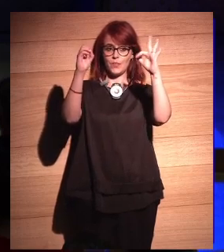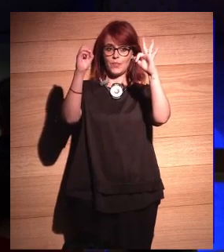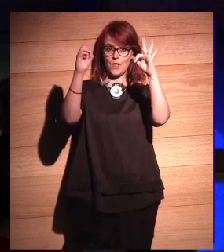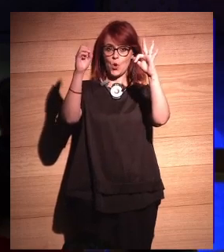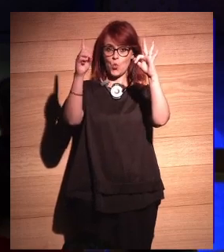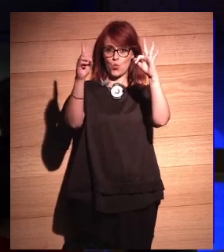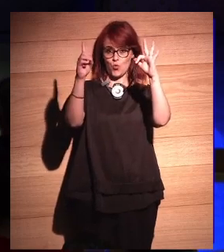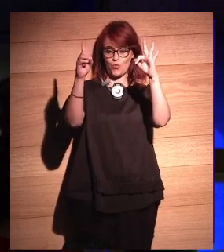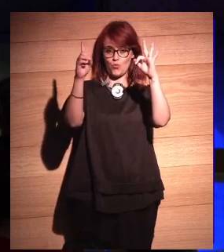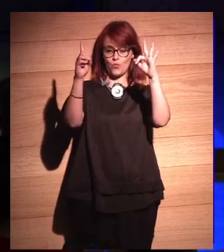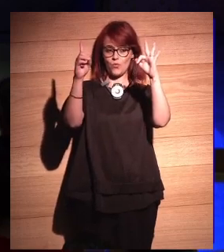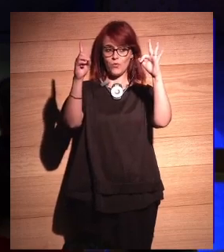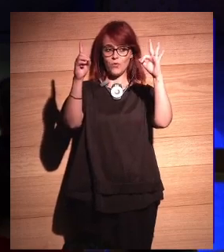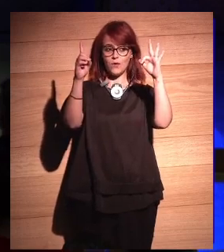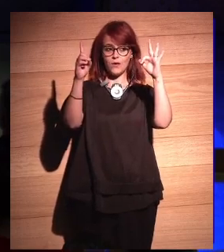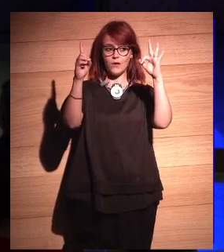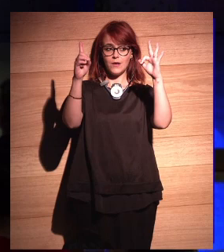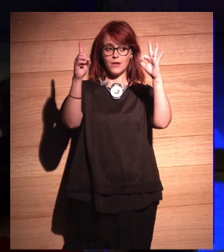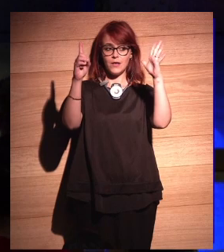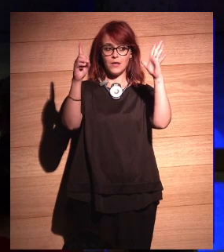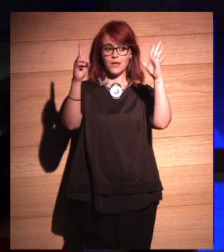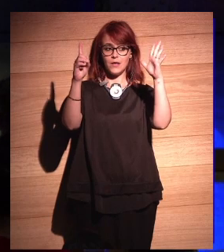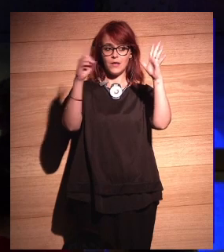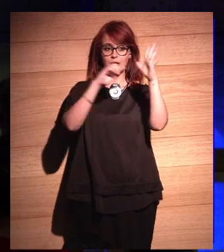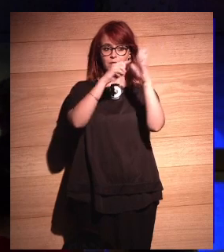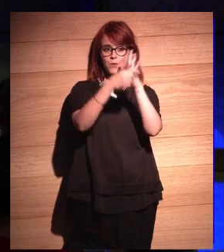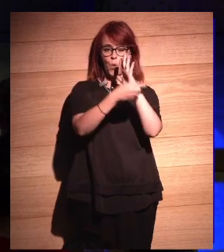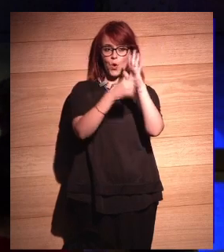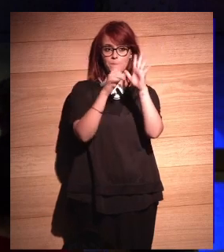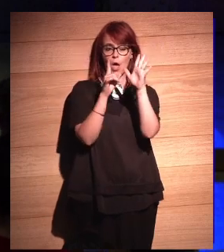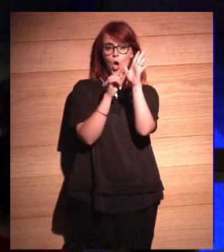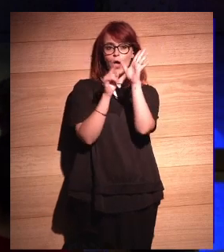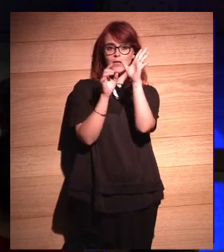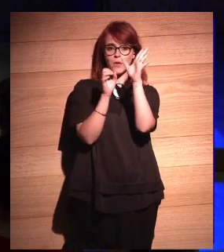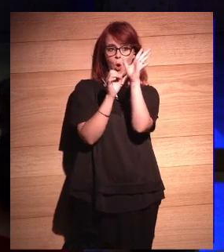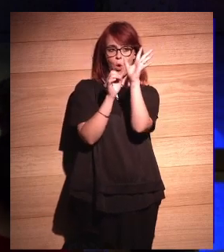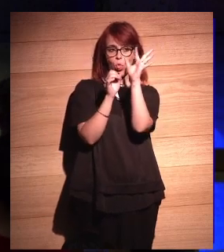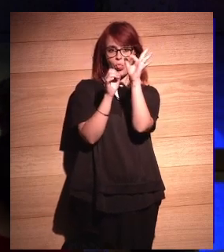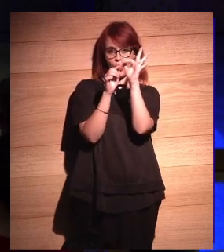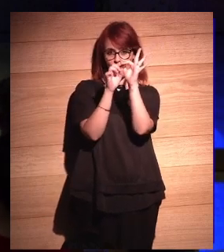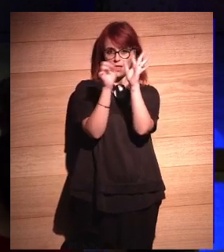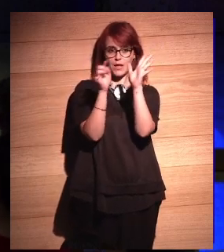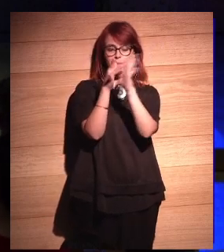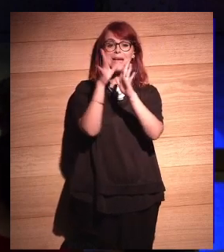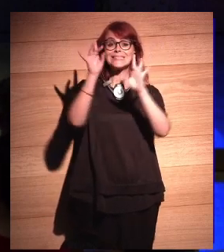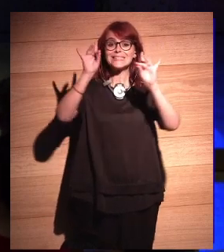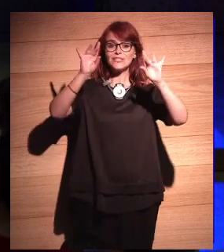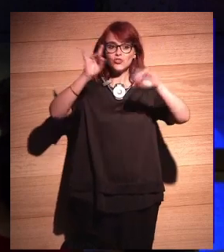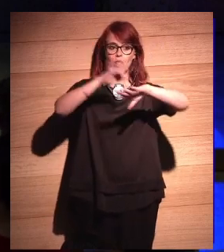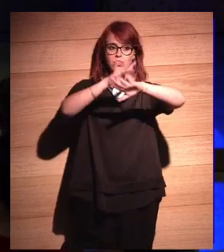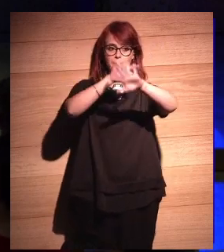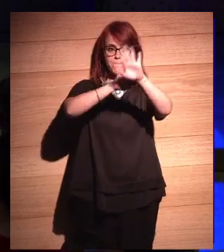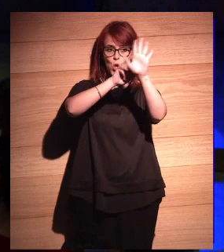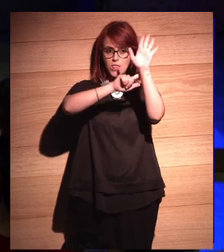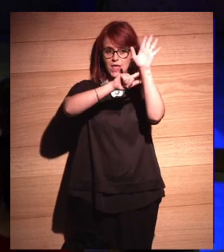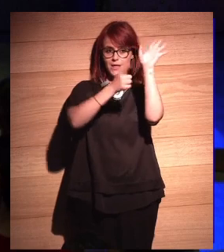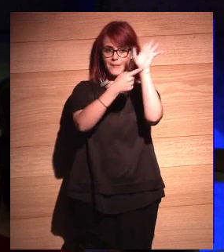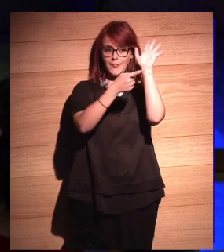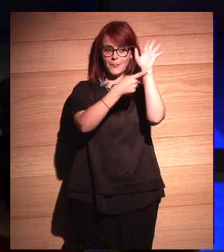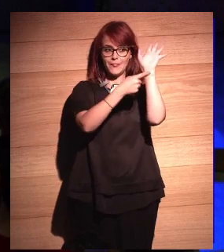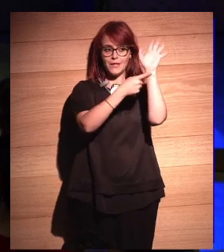the numbers in between are measured too. And then there's a sensor on the wrist here that's measuring this